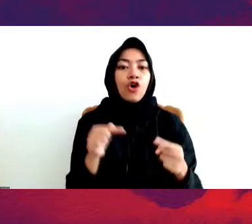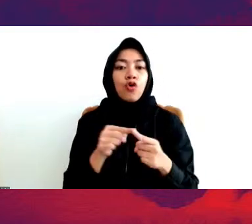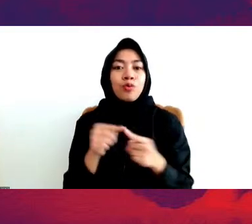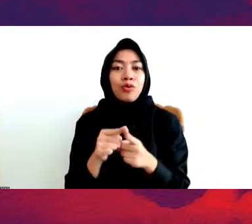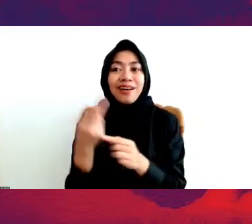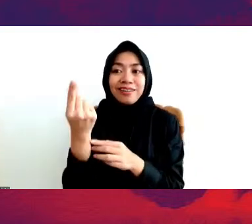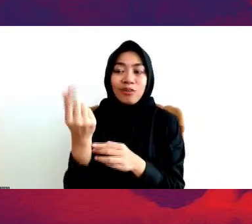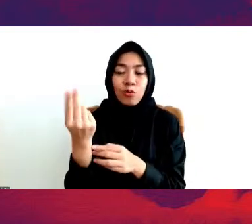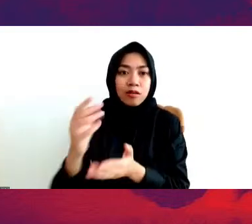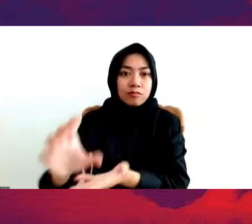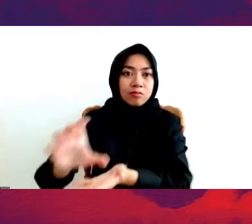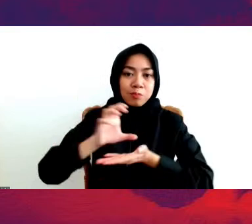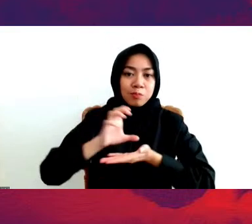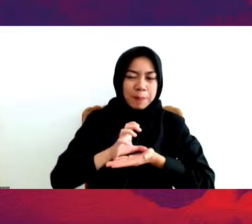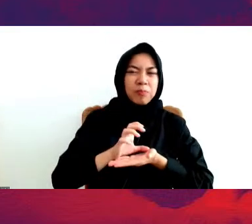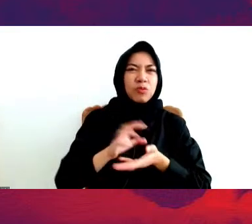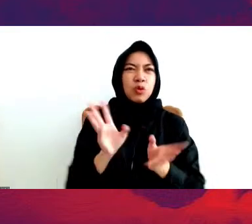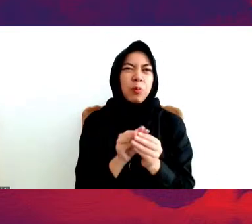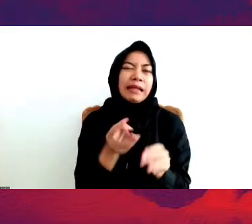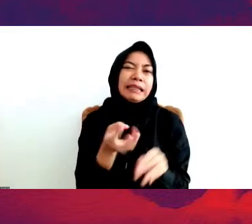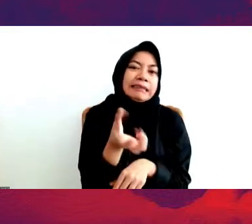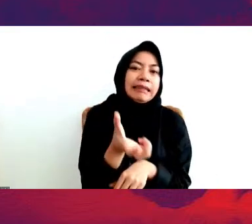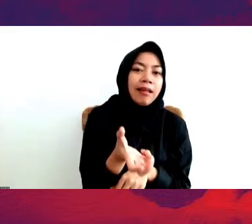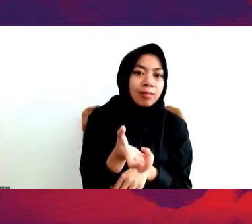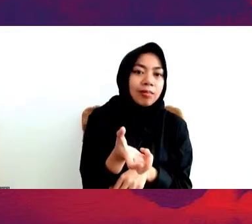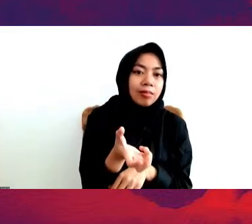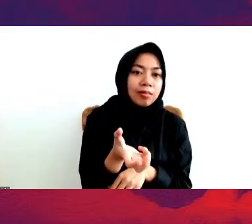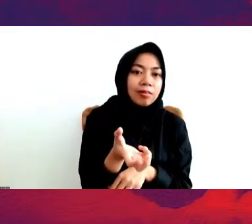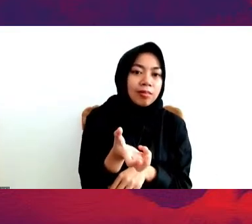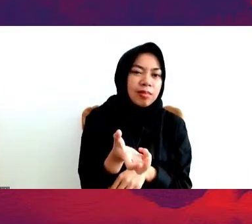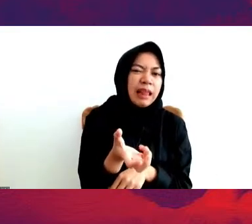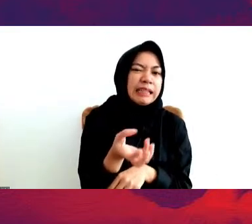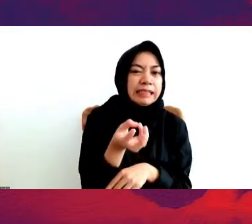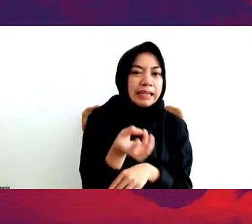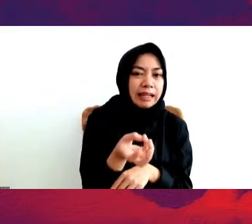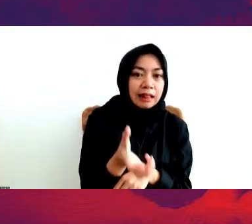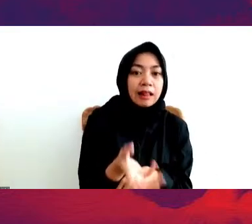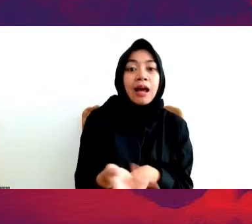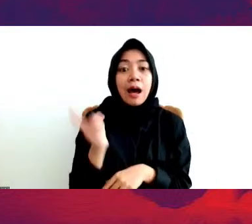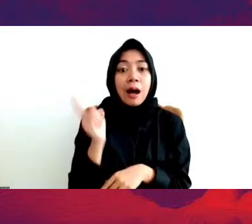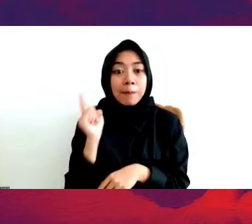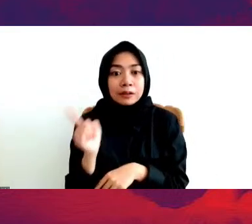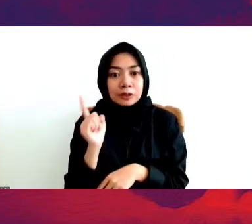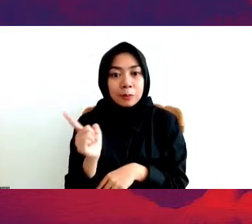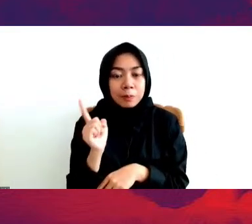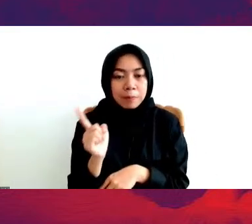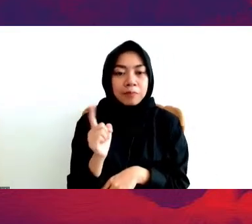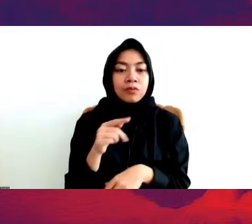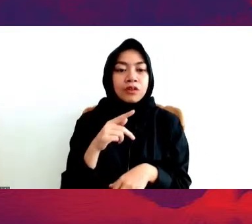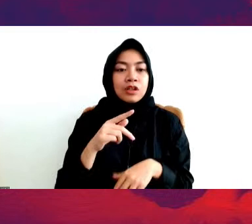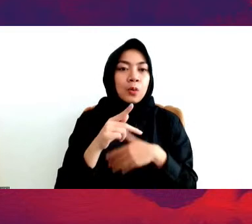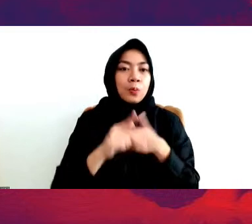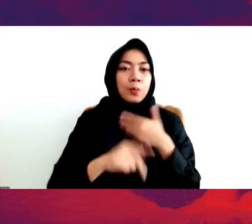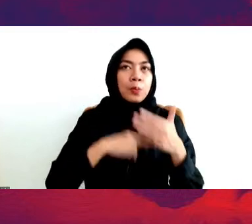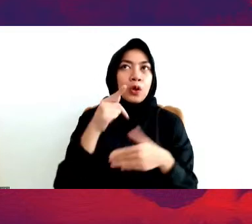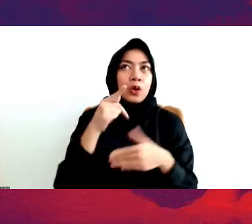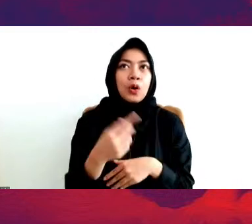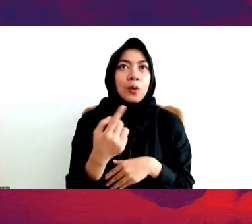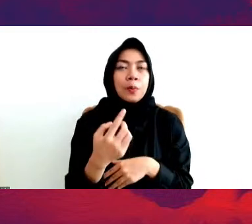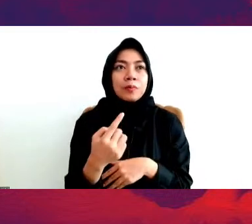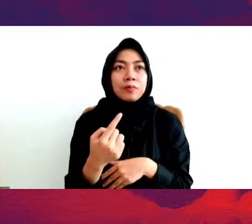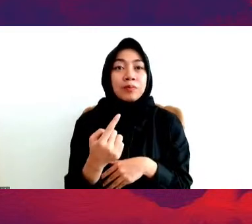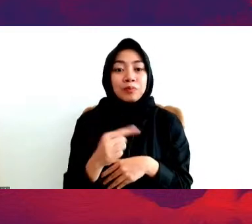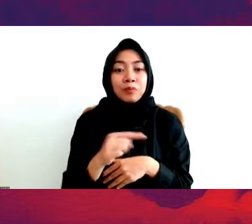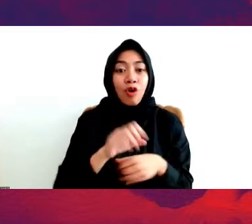for them. This is unfortunately because the program has just started due to the pandemic,